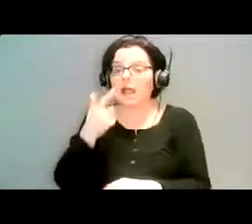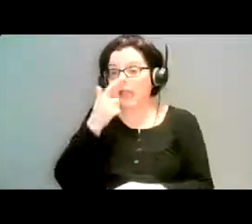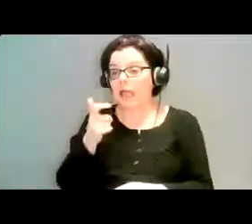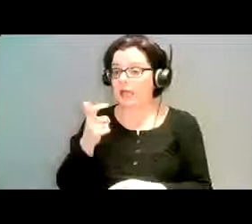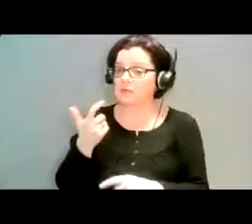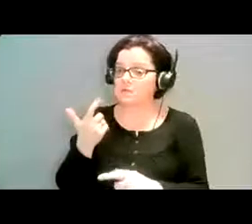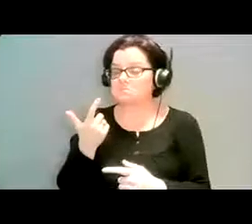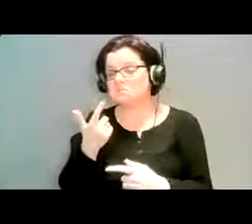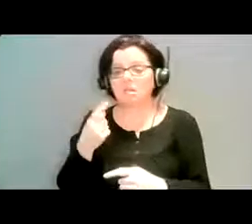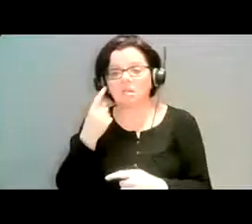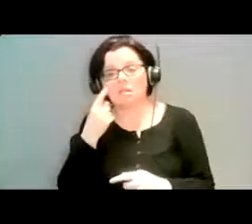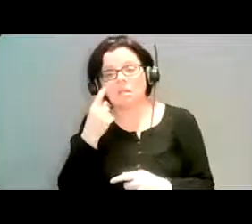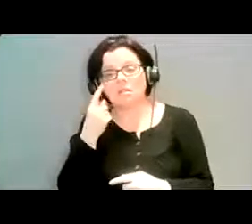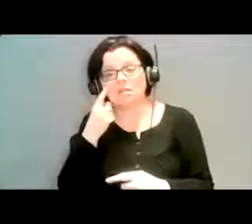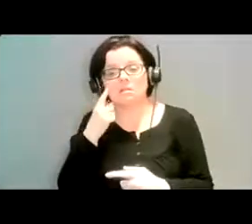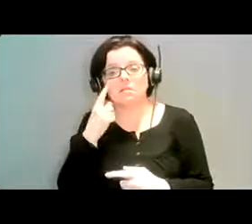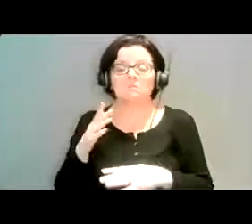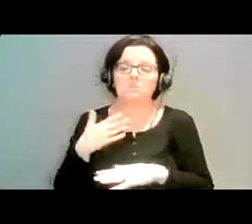it